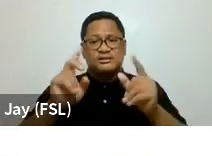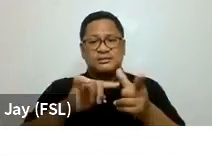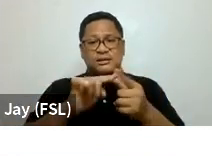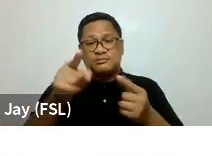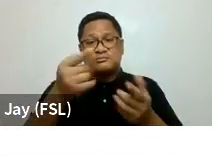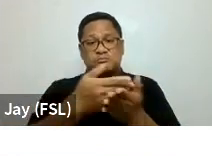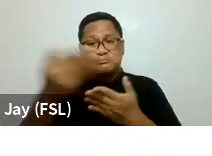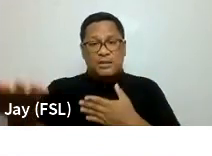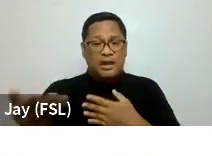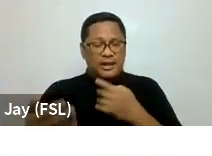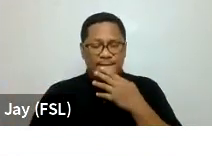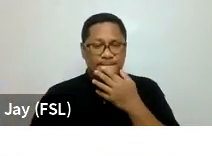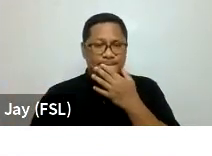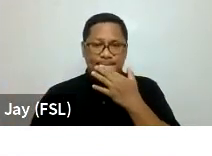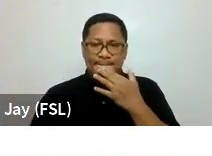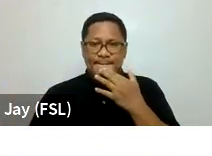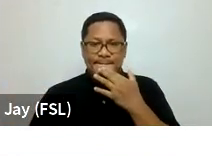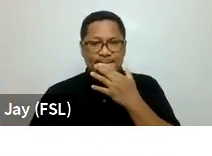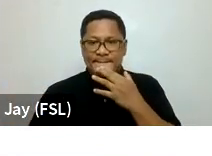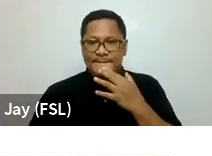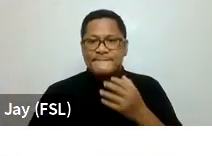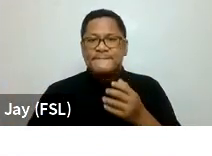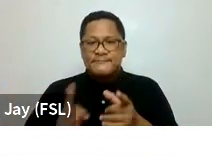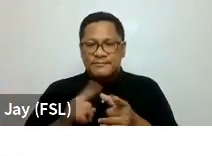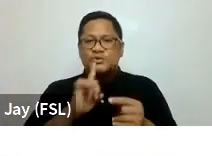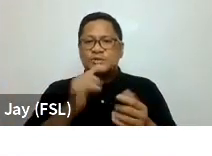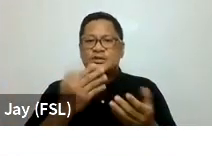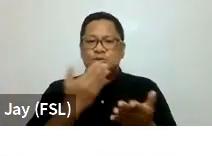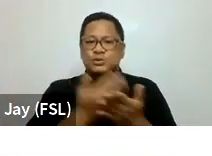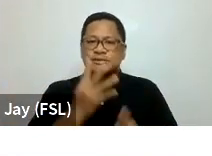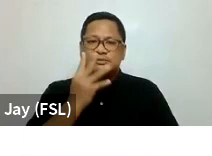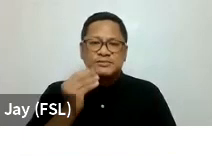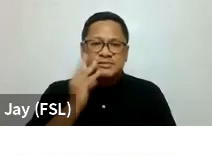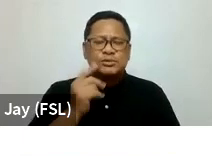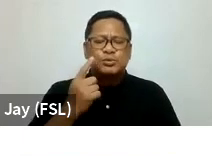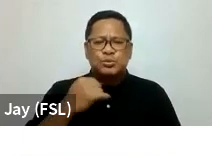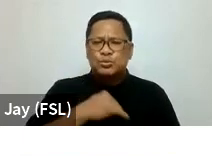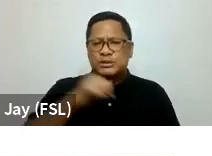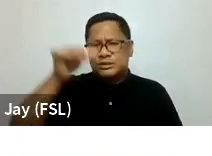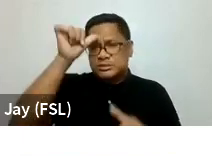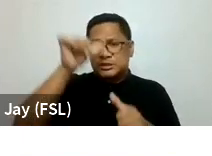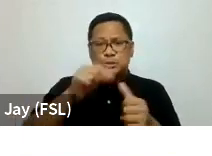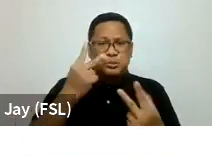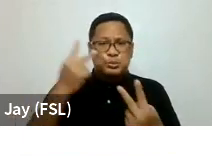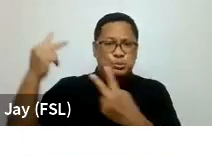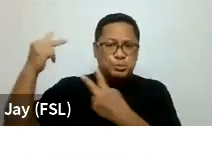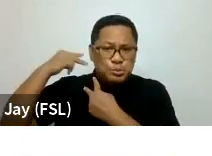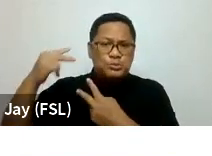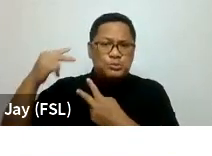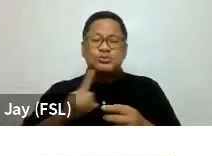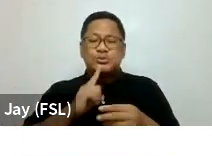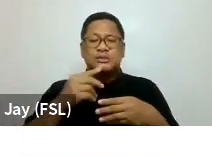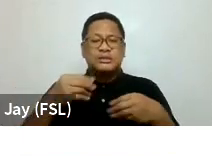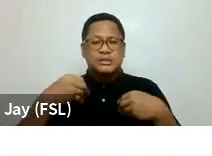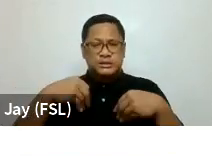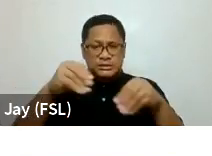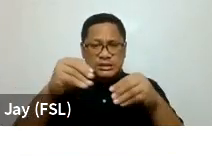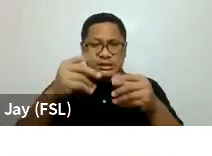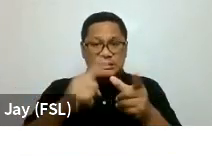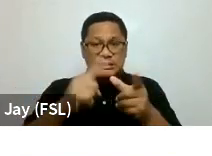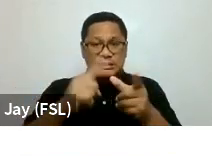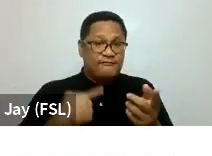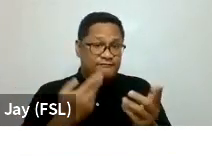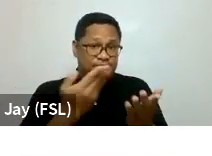To somebody? And that's a good experience. If you can remember the first time you ever sold something